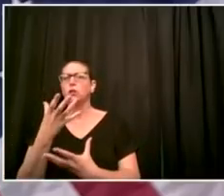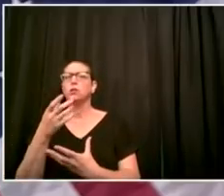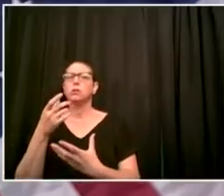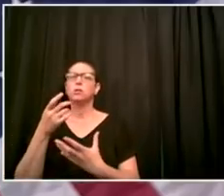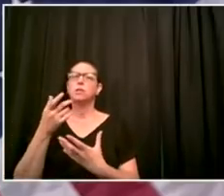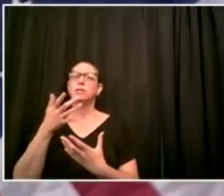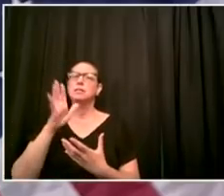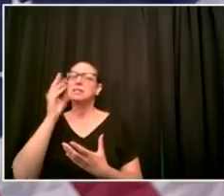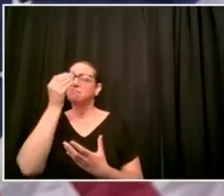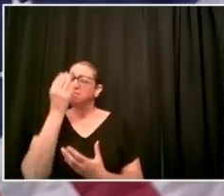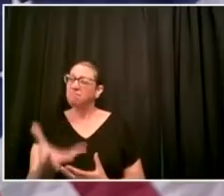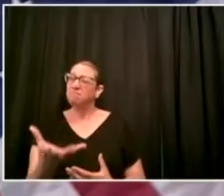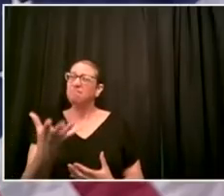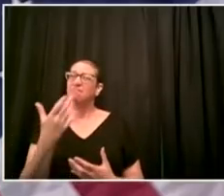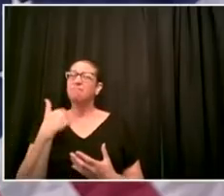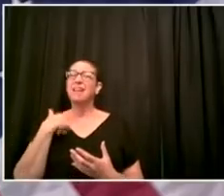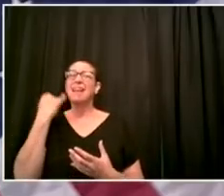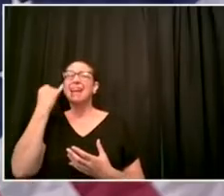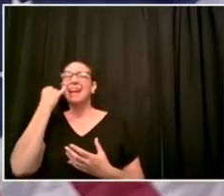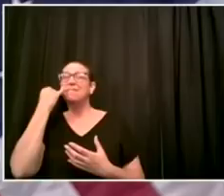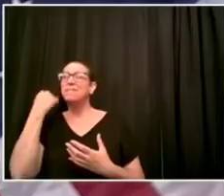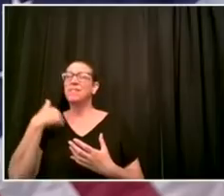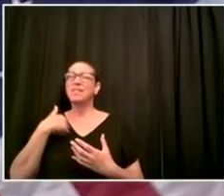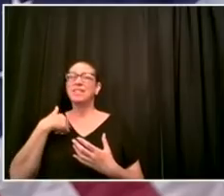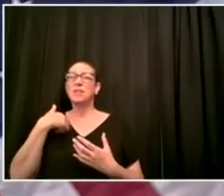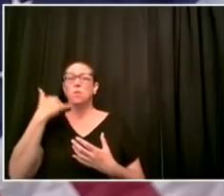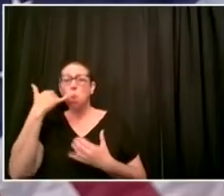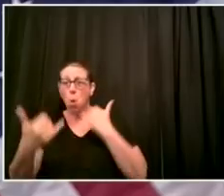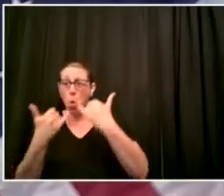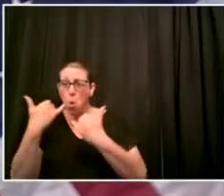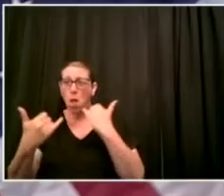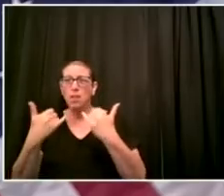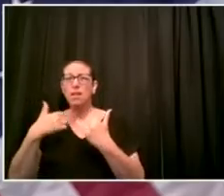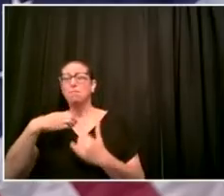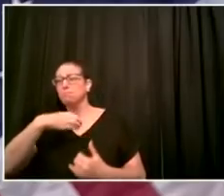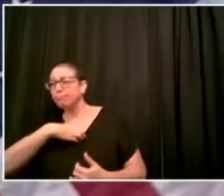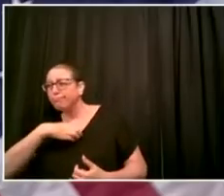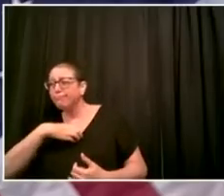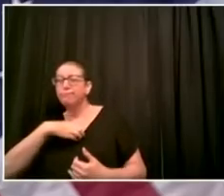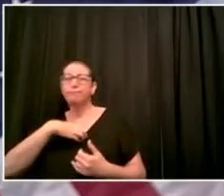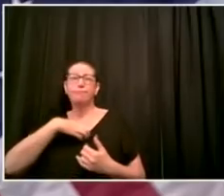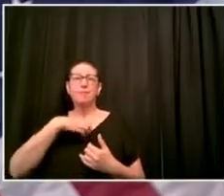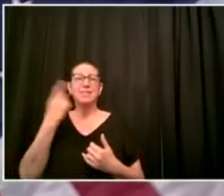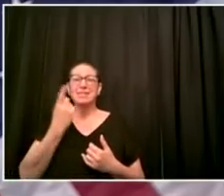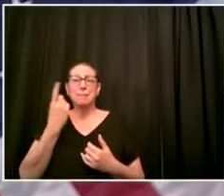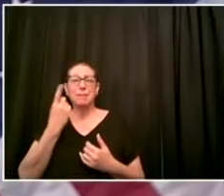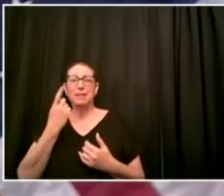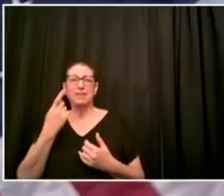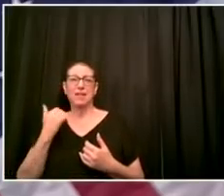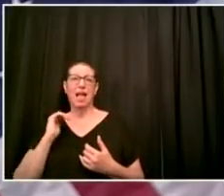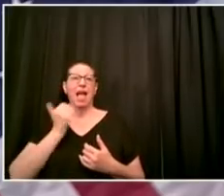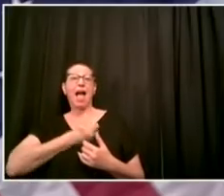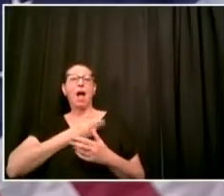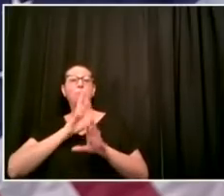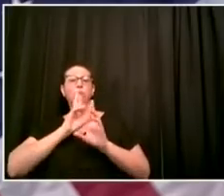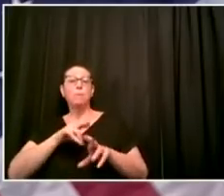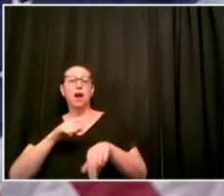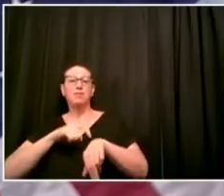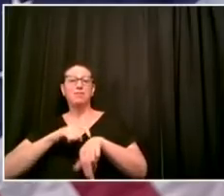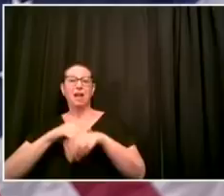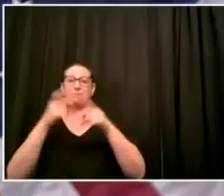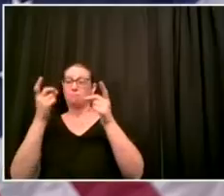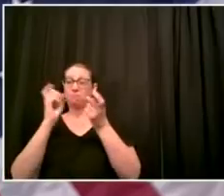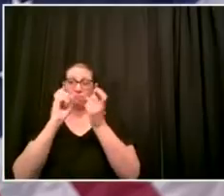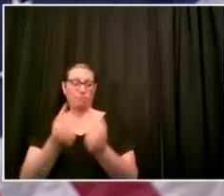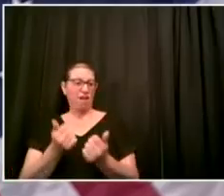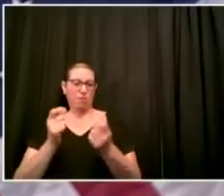overwhelmingly. So that's where we're going to focus. And I think it'll be successful, where we will keep PD